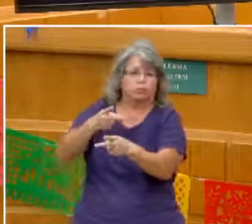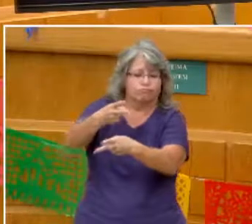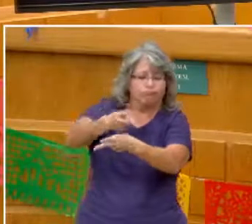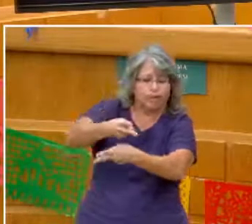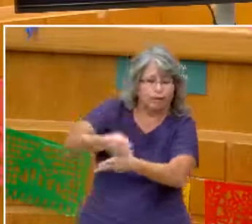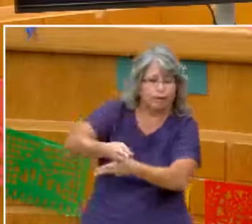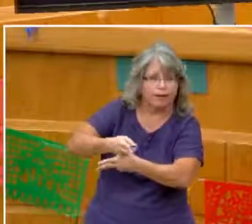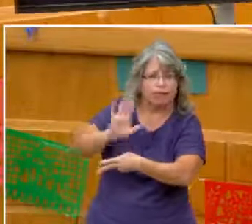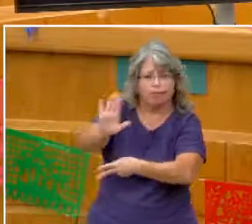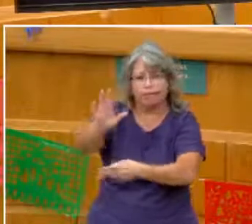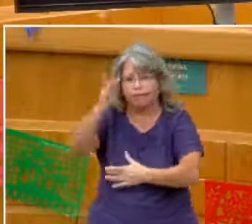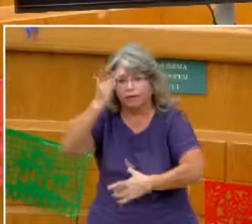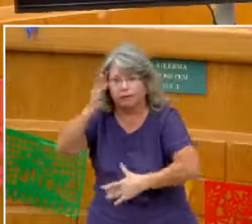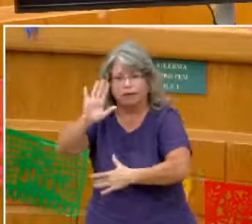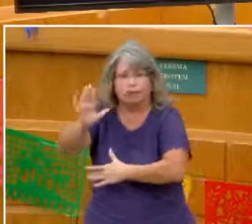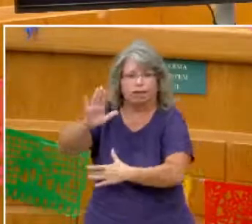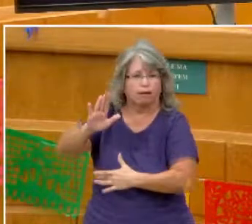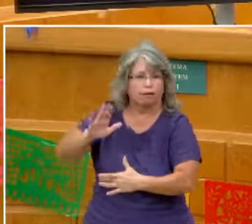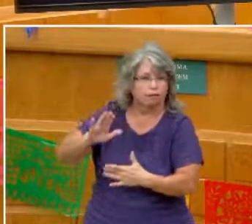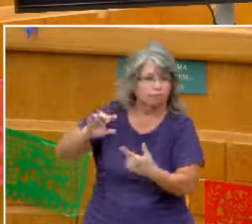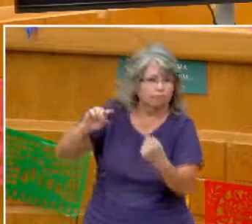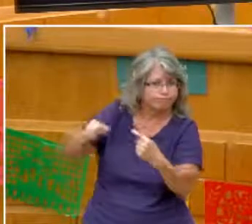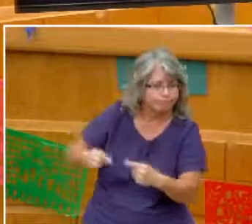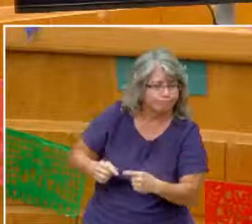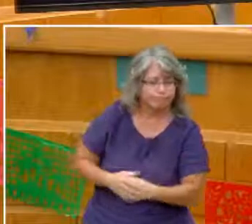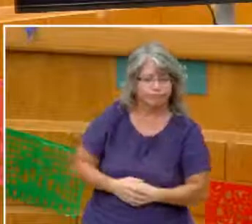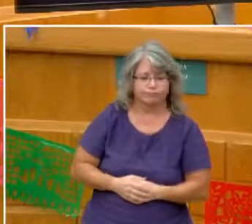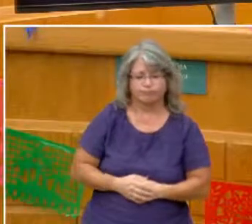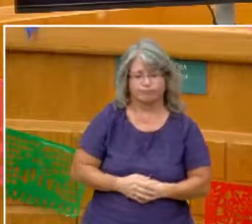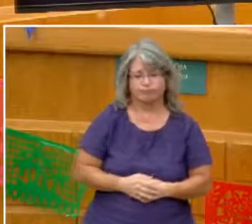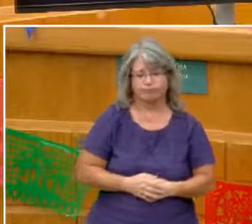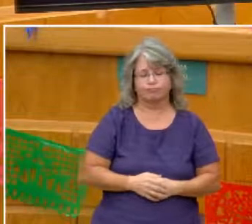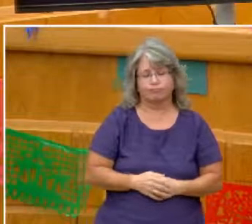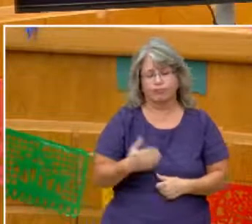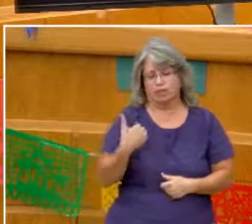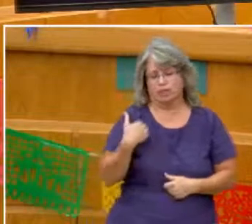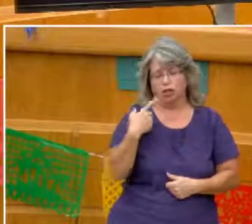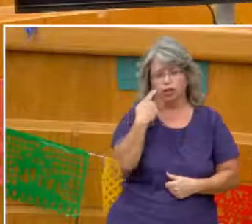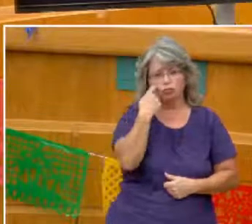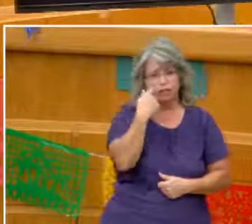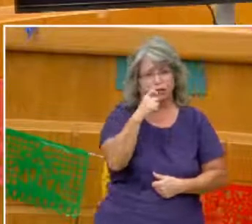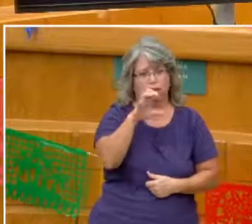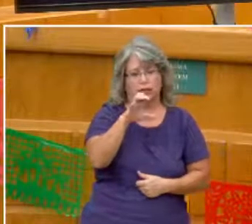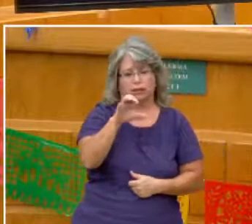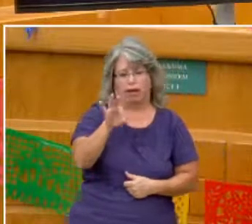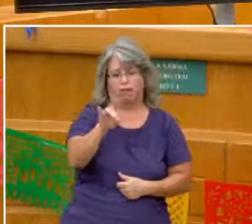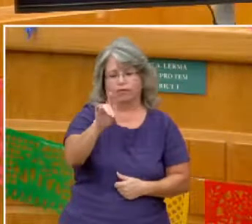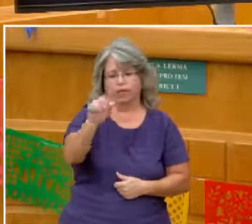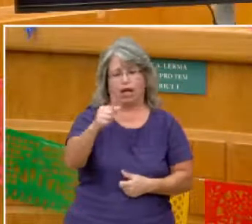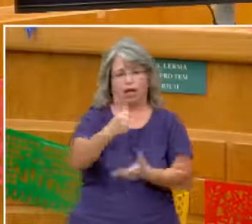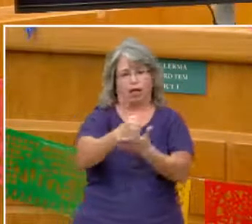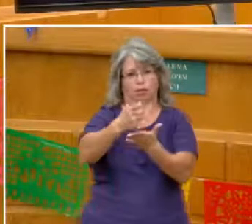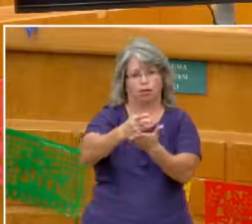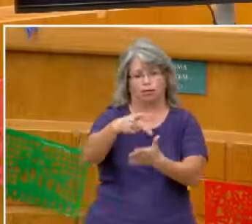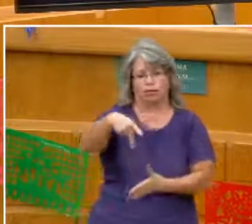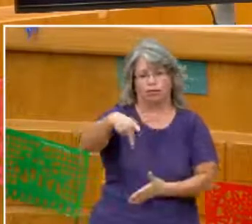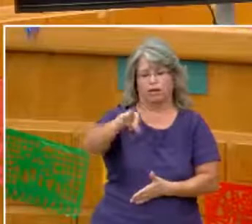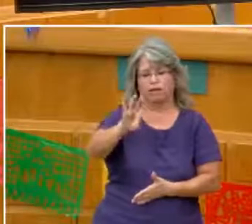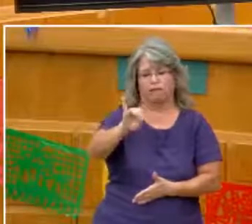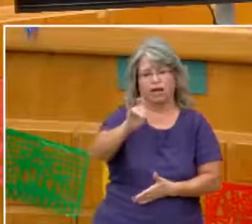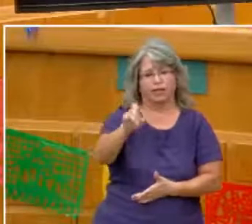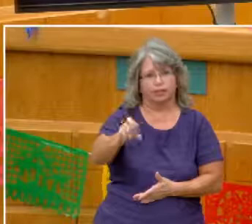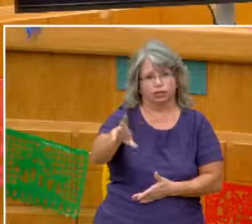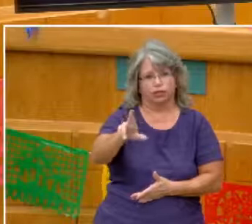On September 22nd, the FDA authorized Pfizer booster shots for adults 65 years and older,